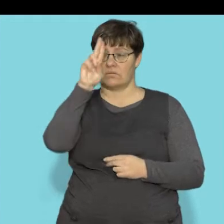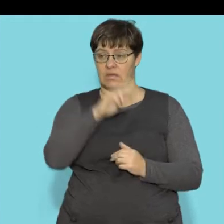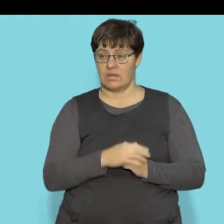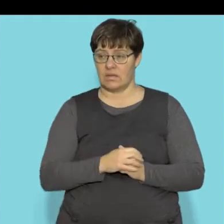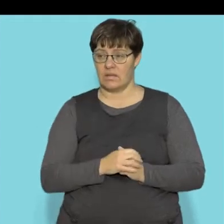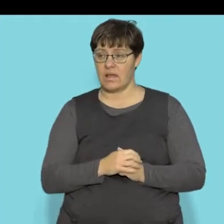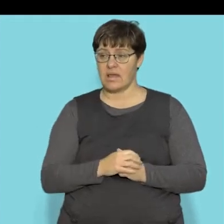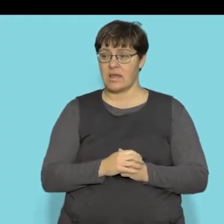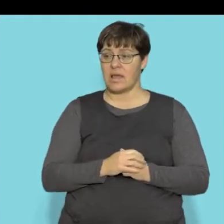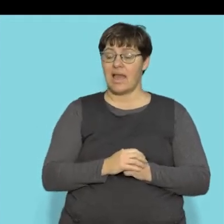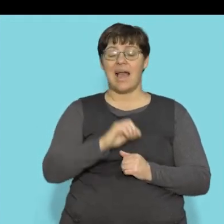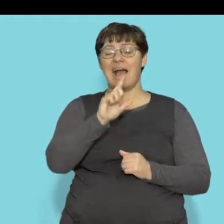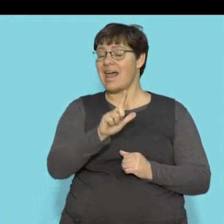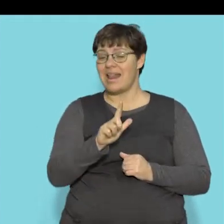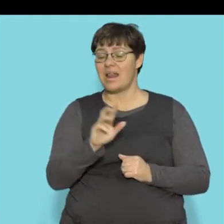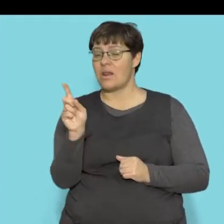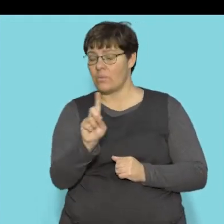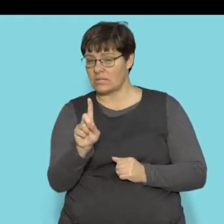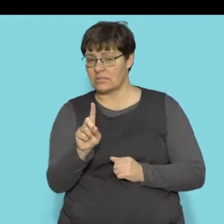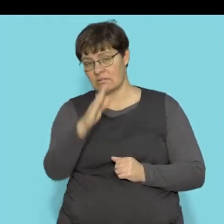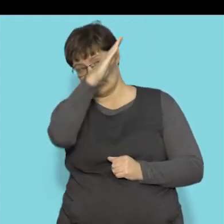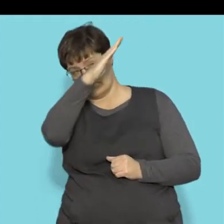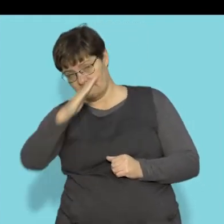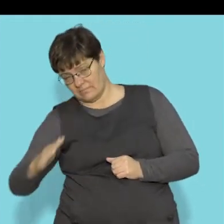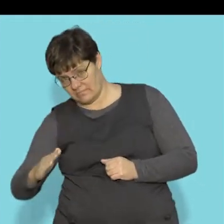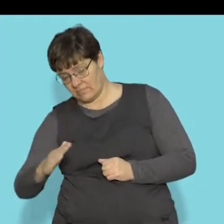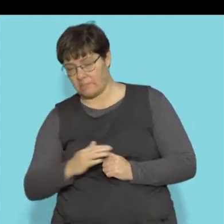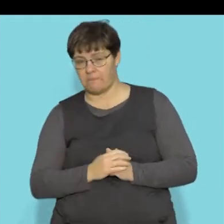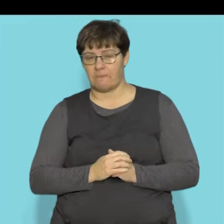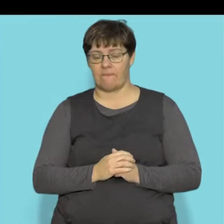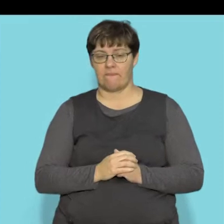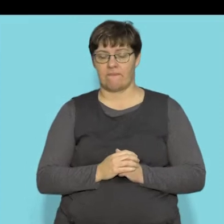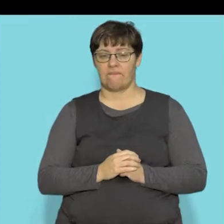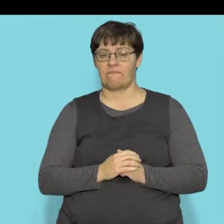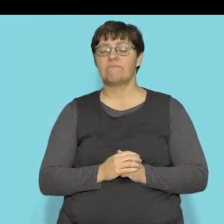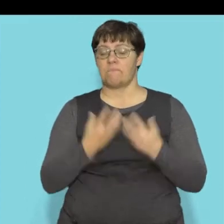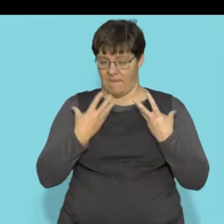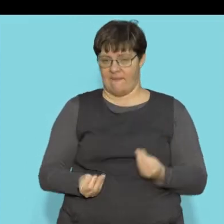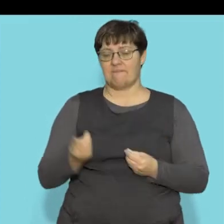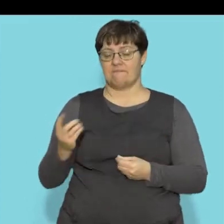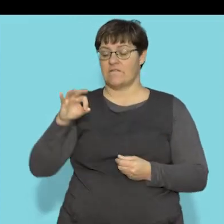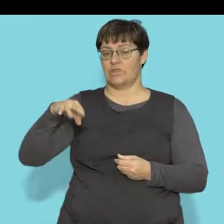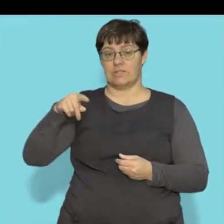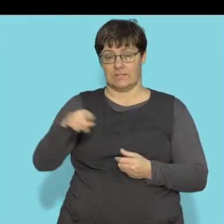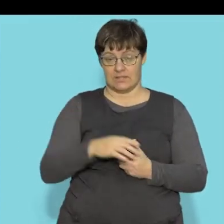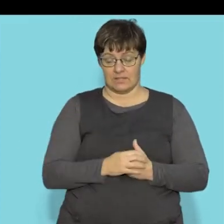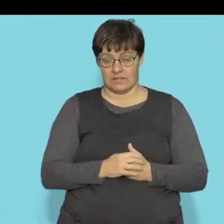please note that this length is referring to my slant height, which I do have.